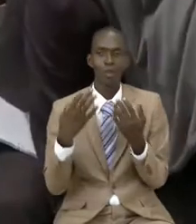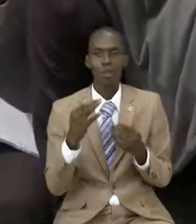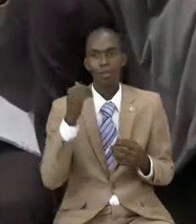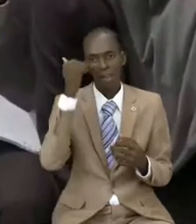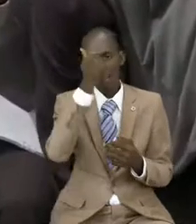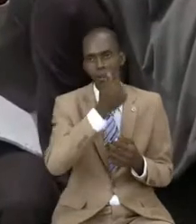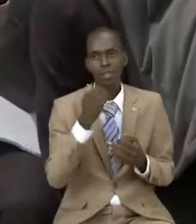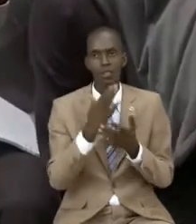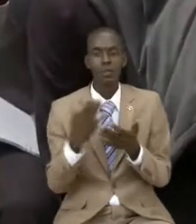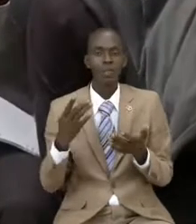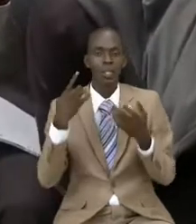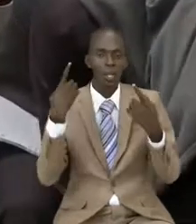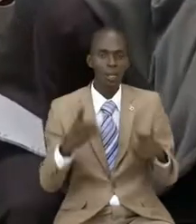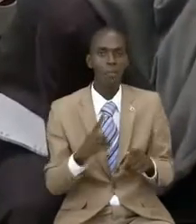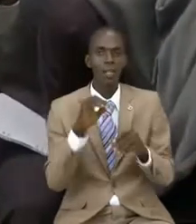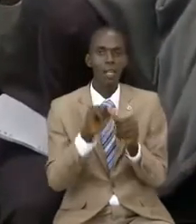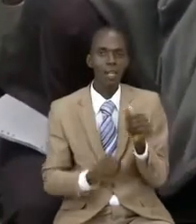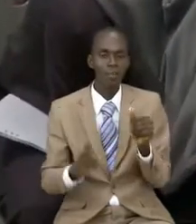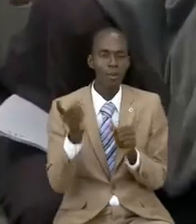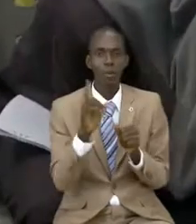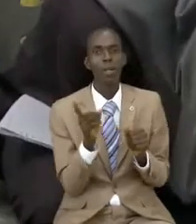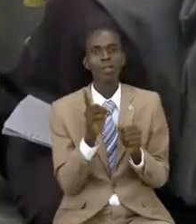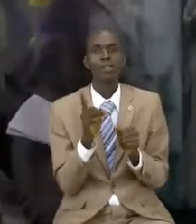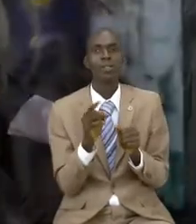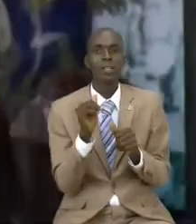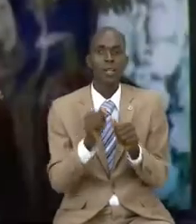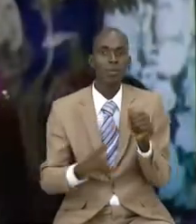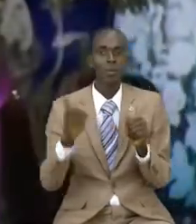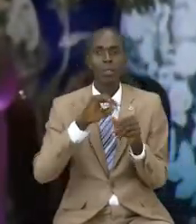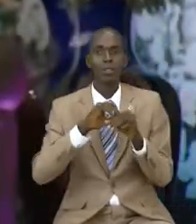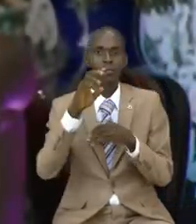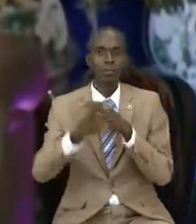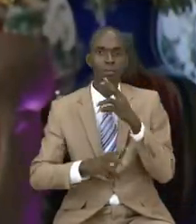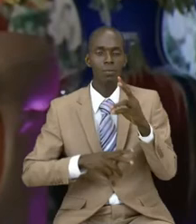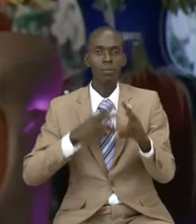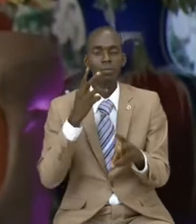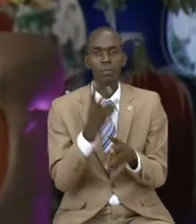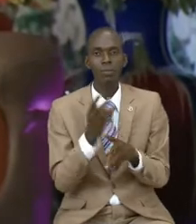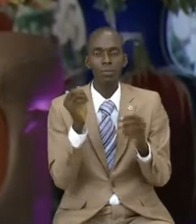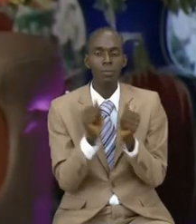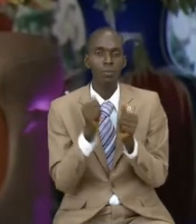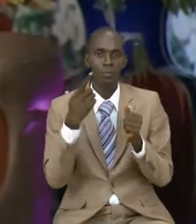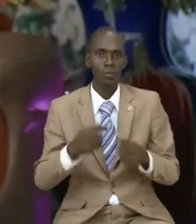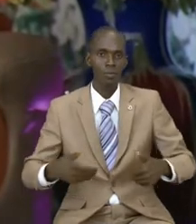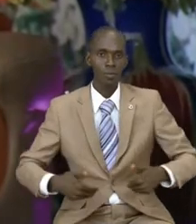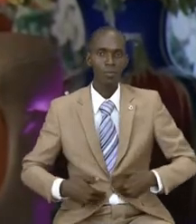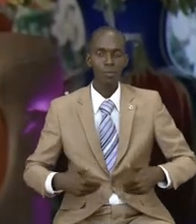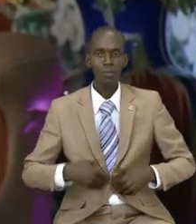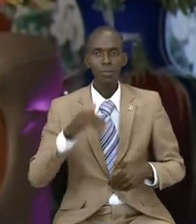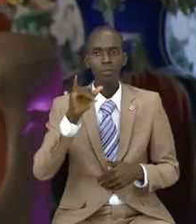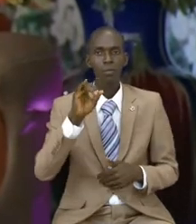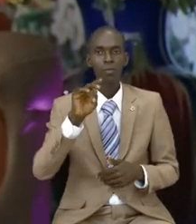something happening everywhere, all over the world, with the youth taking